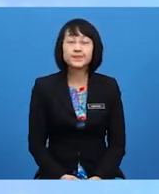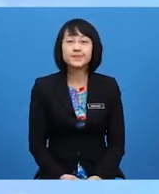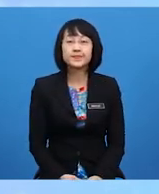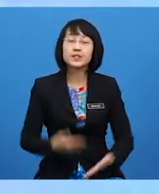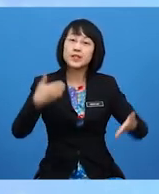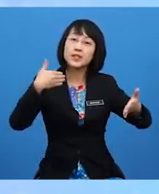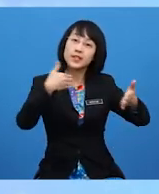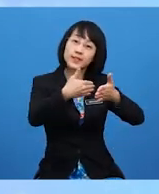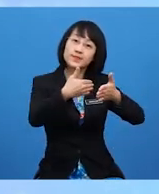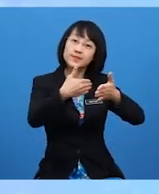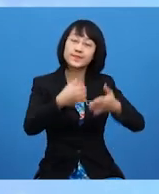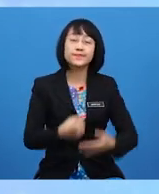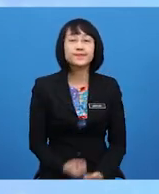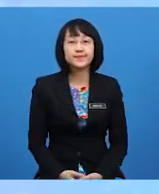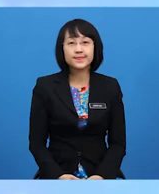near.